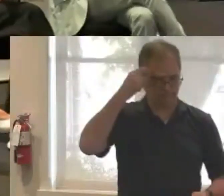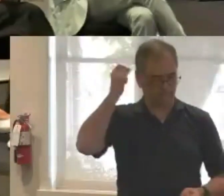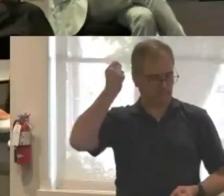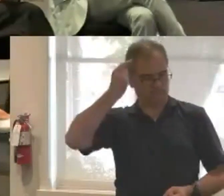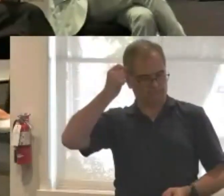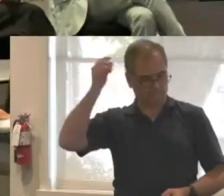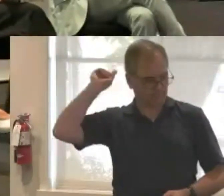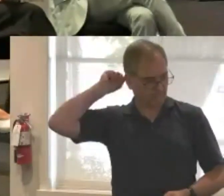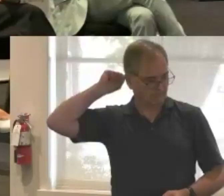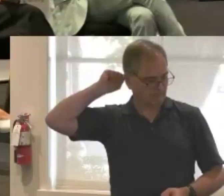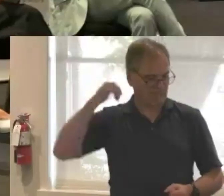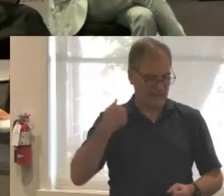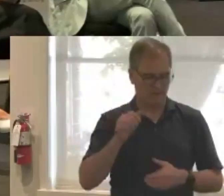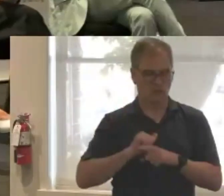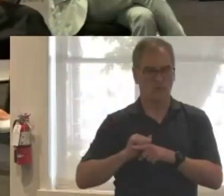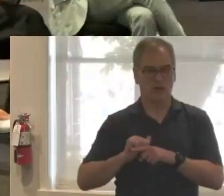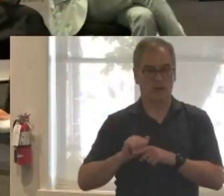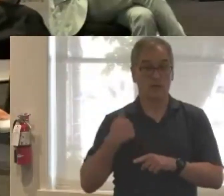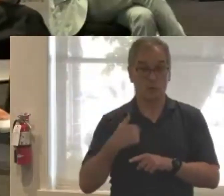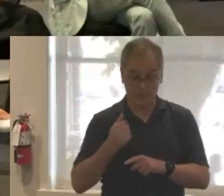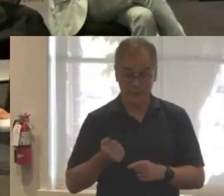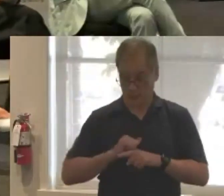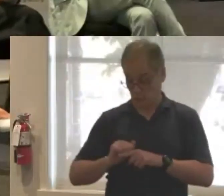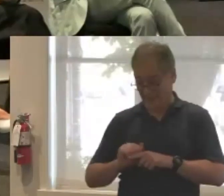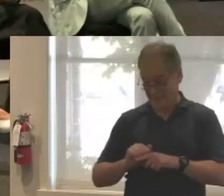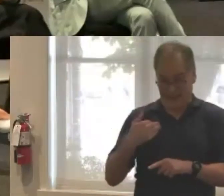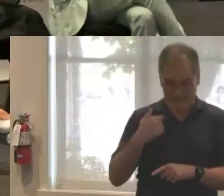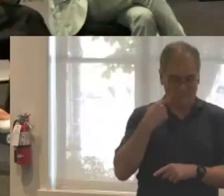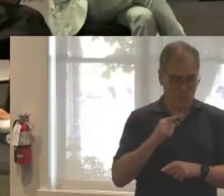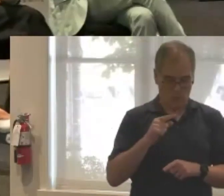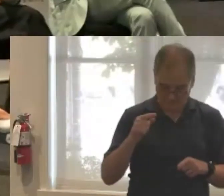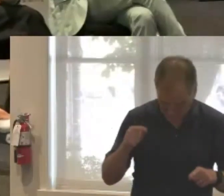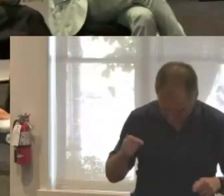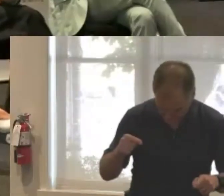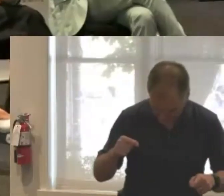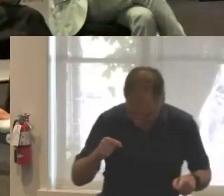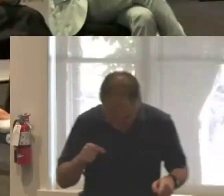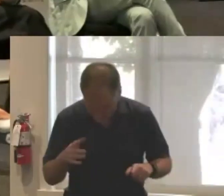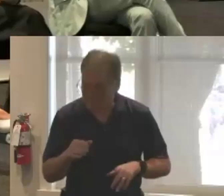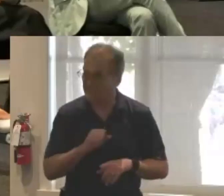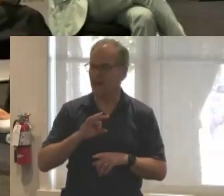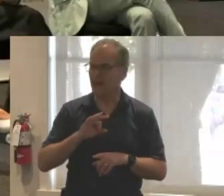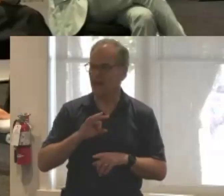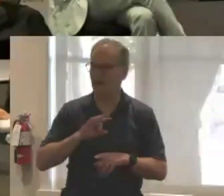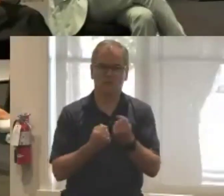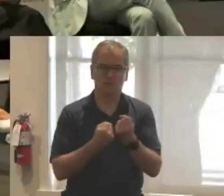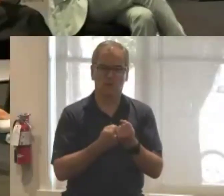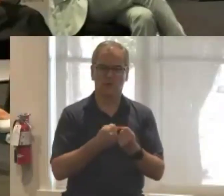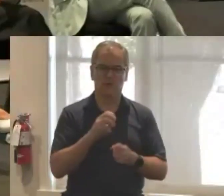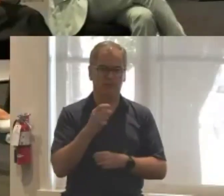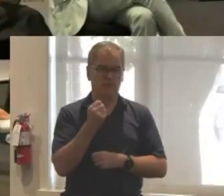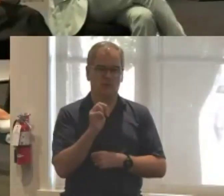engagement are trauma-informed training. For our staff and mentors, youth mentors must complete mandatory youth mental